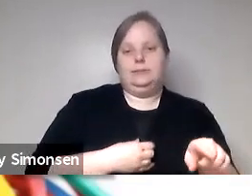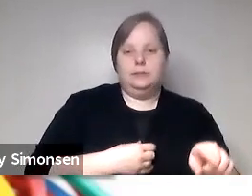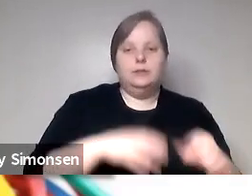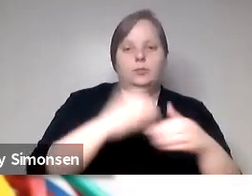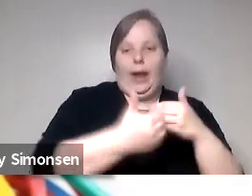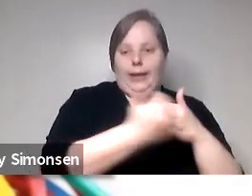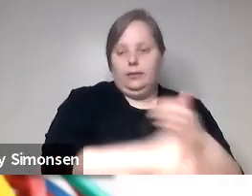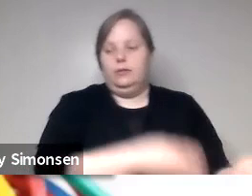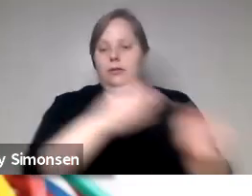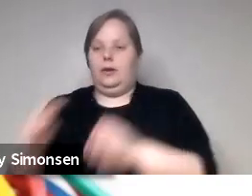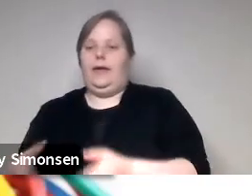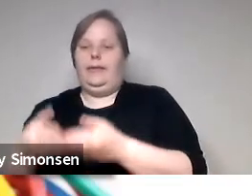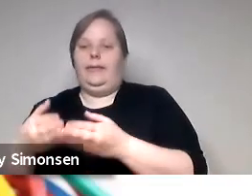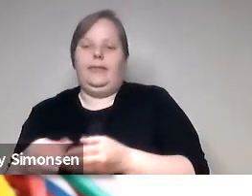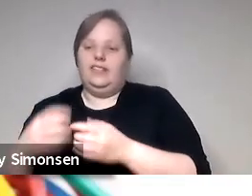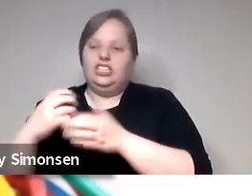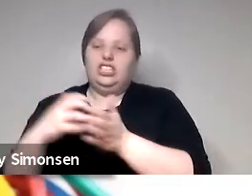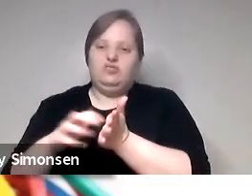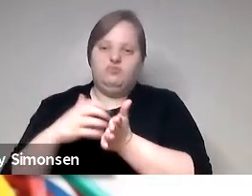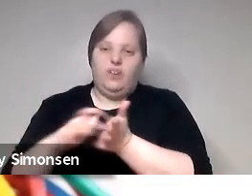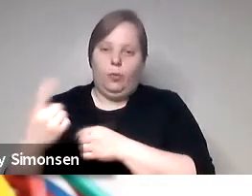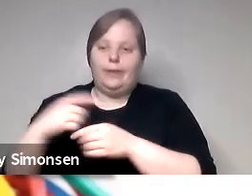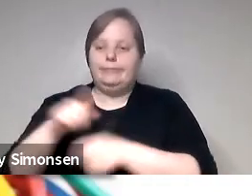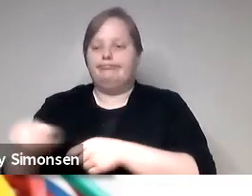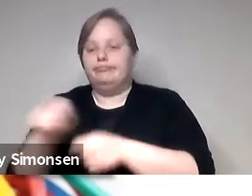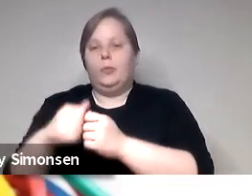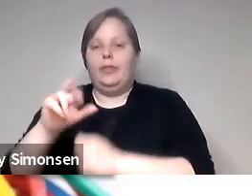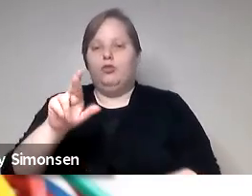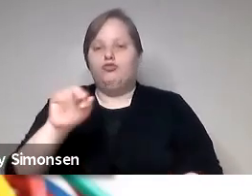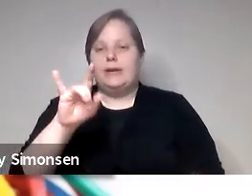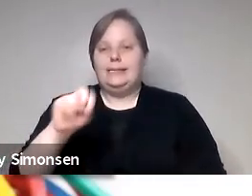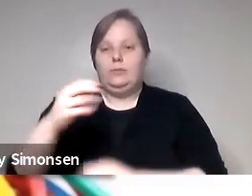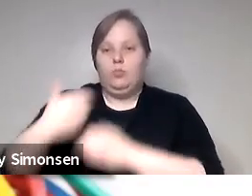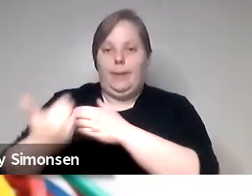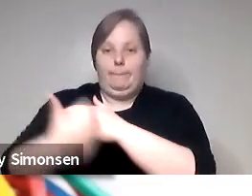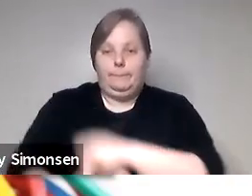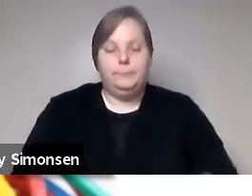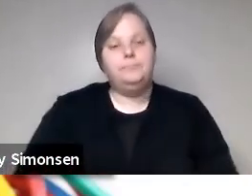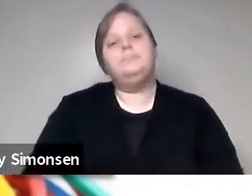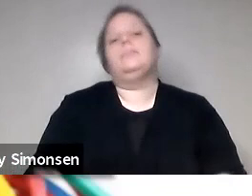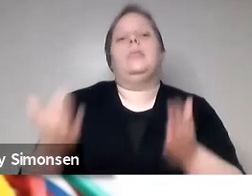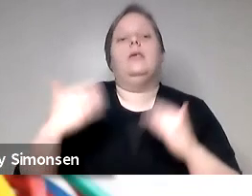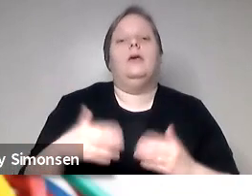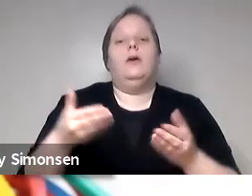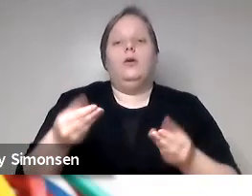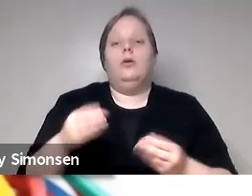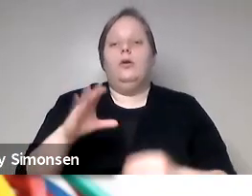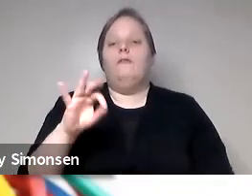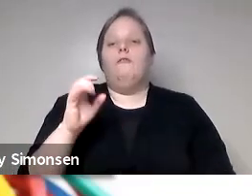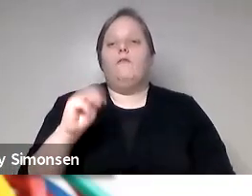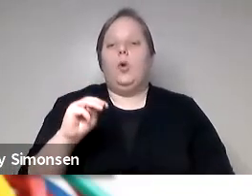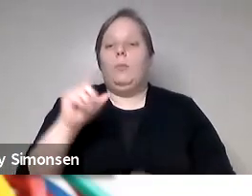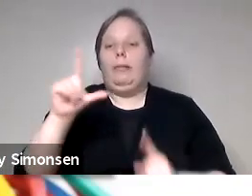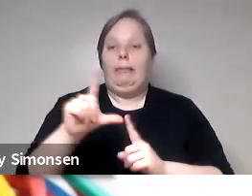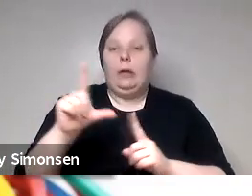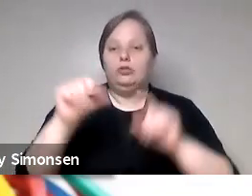is going to go around your raisin bread. Foam letters and shapes. What's nice about the foam letters and